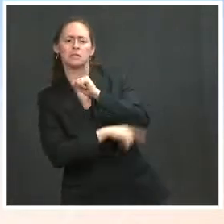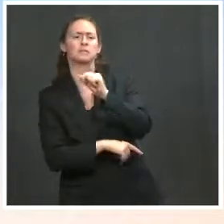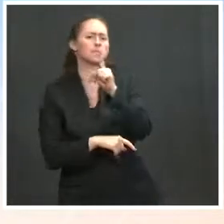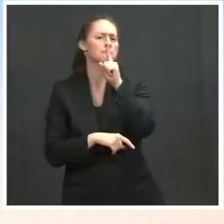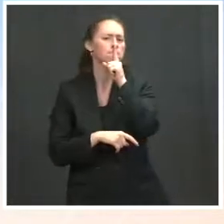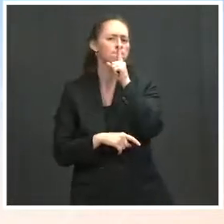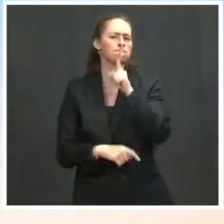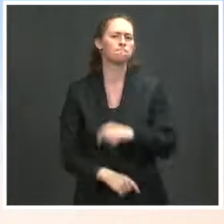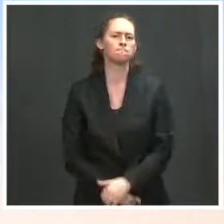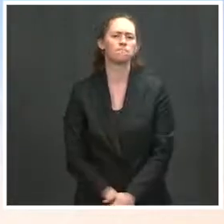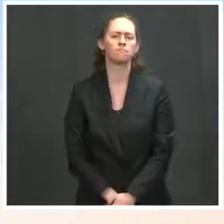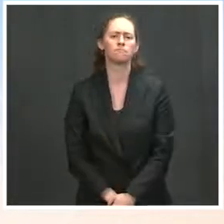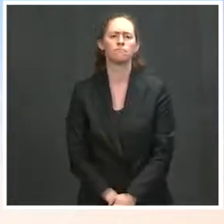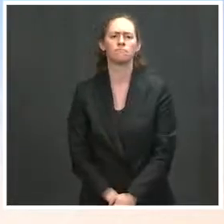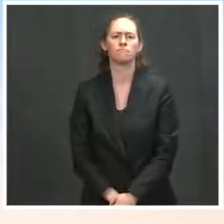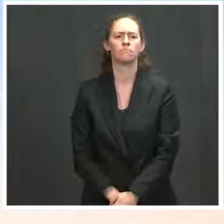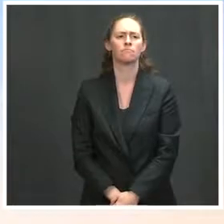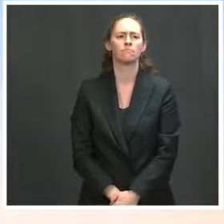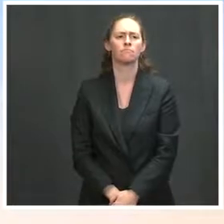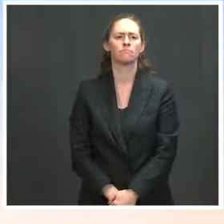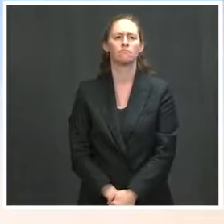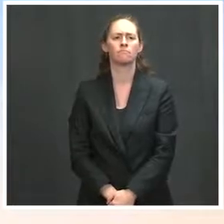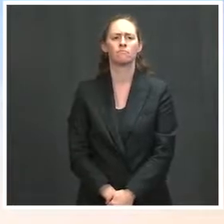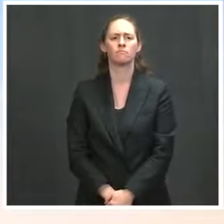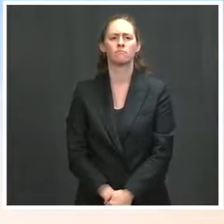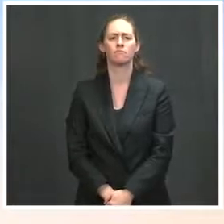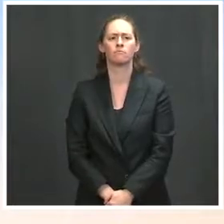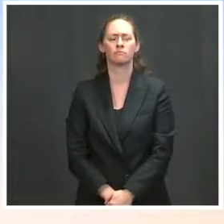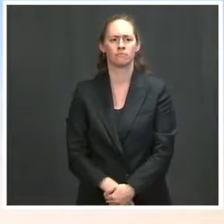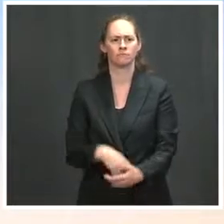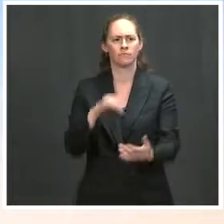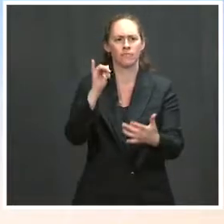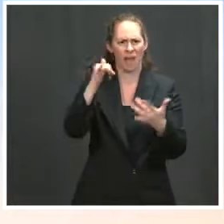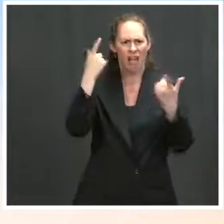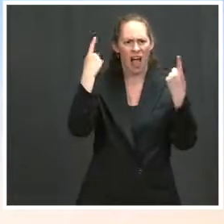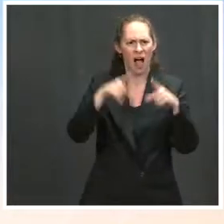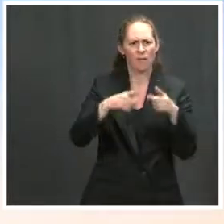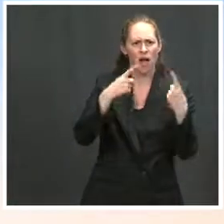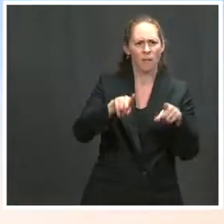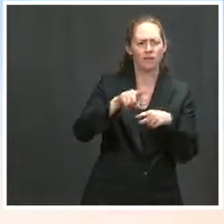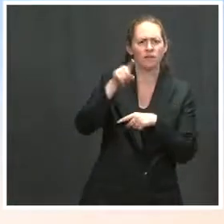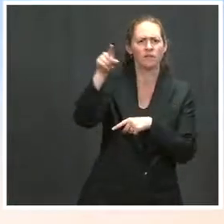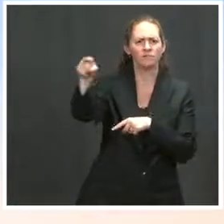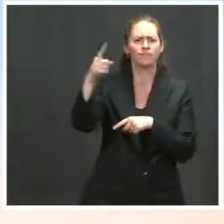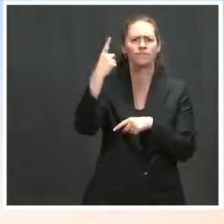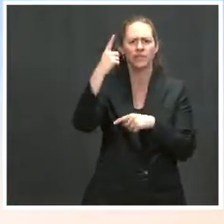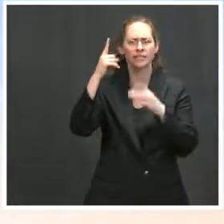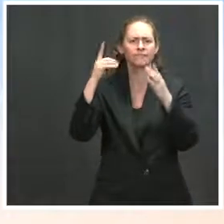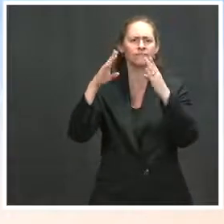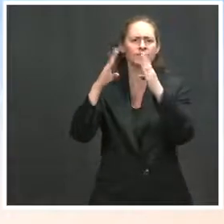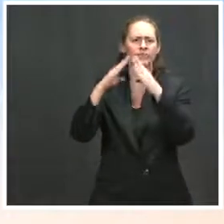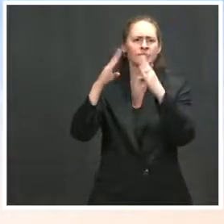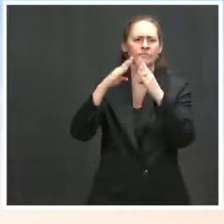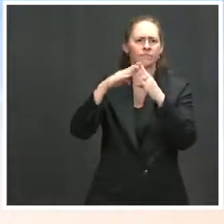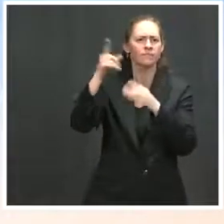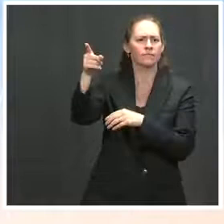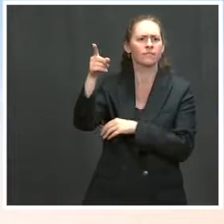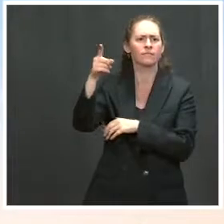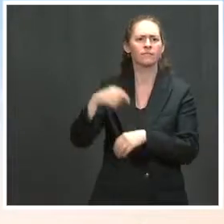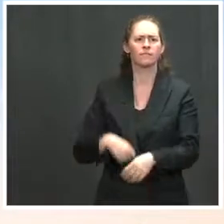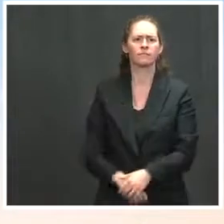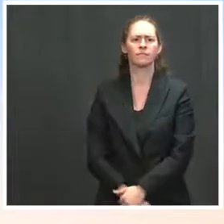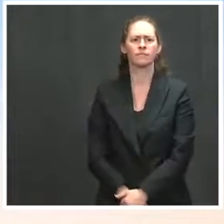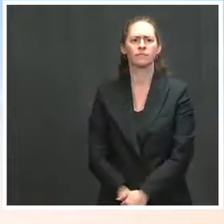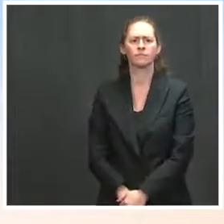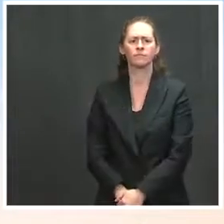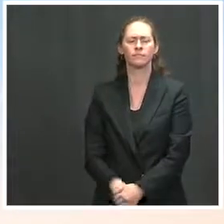up on the awful tragedy that we're still learning more details about in San Jose, California right now. You said what the president is doing broadly in an effort and what he's been pushing